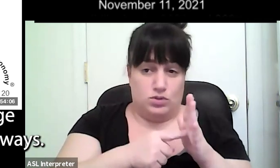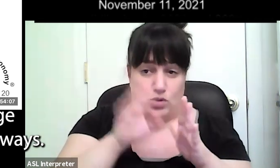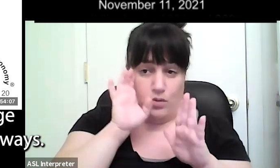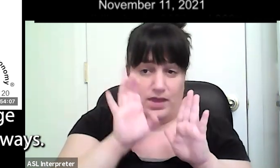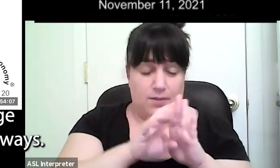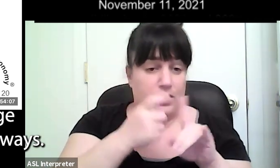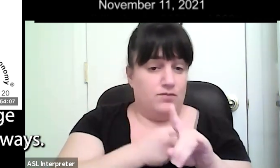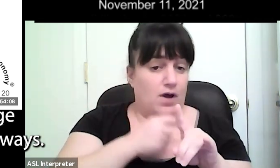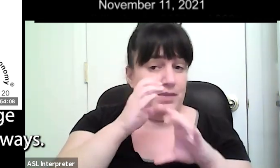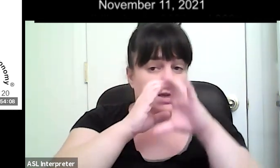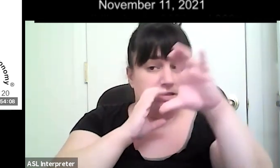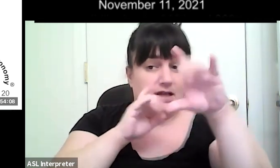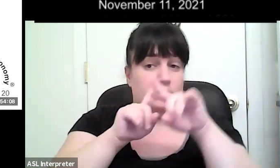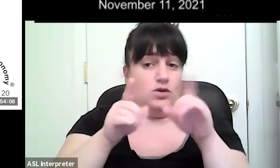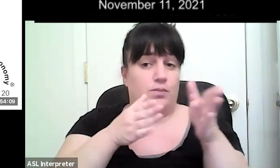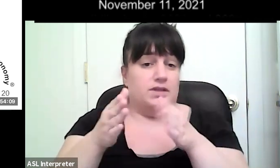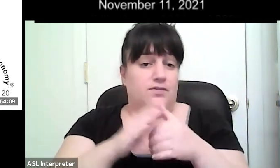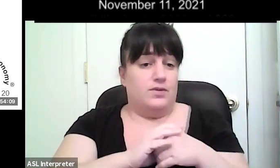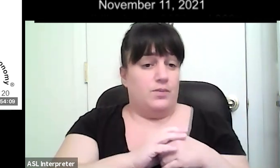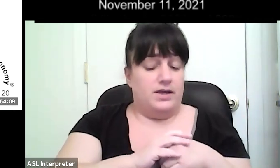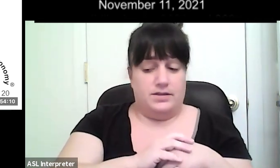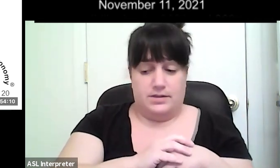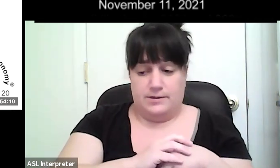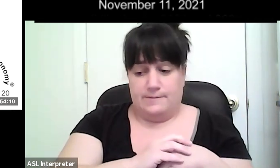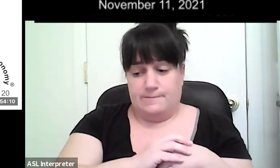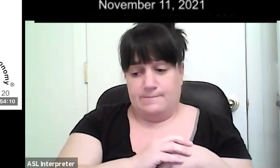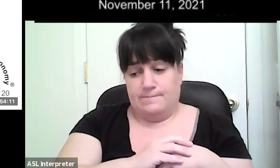from the telescope in different ways.